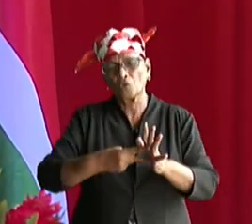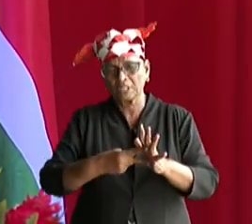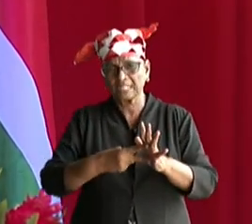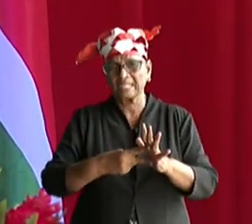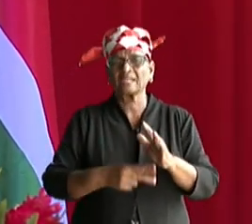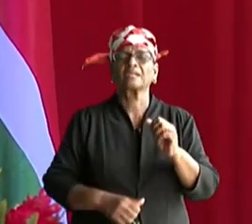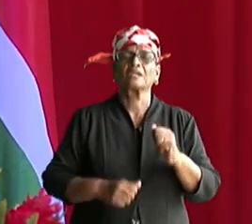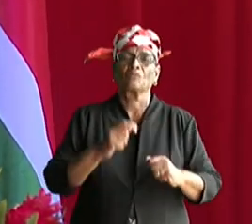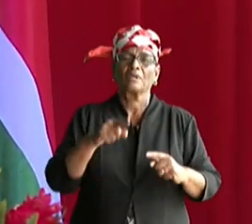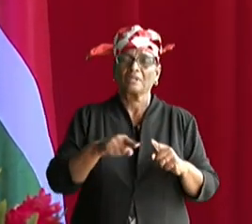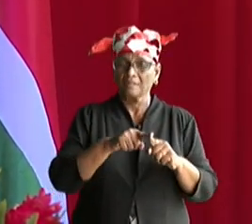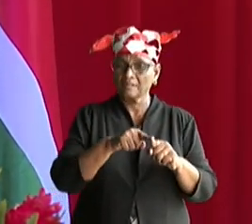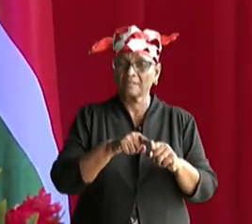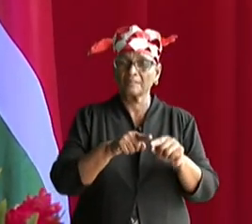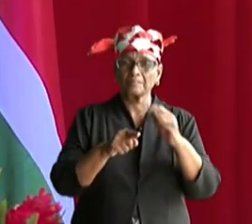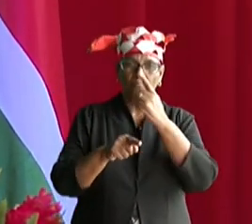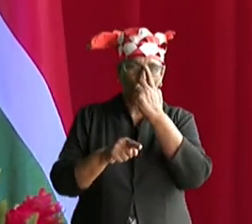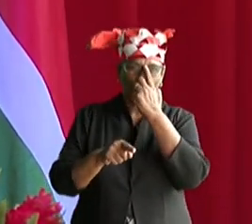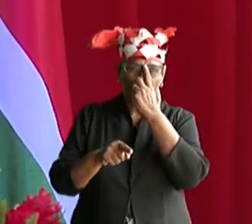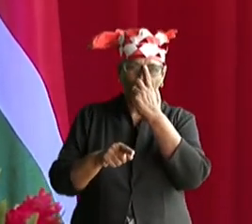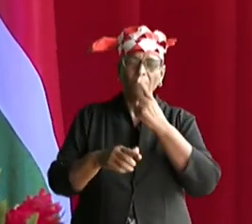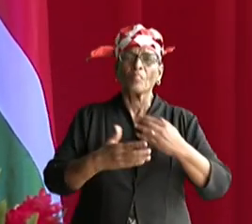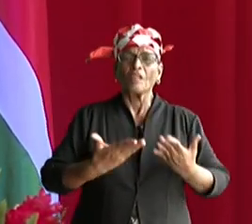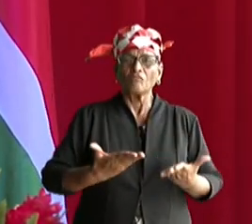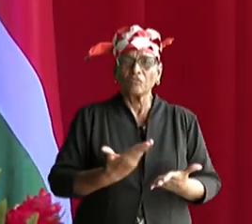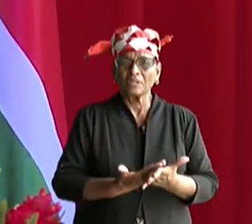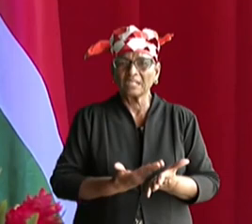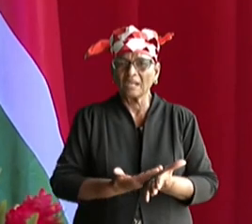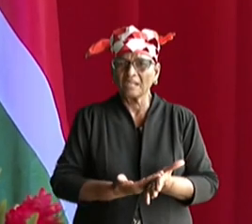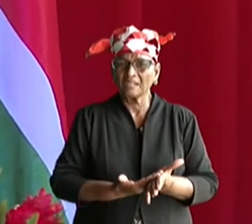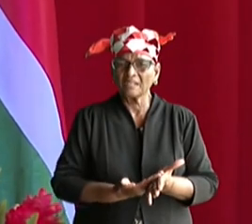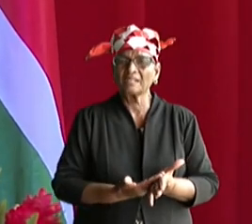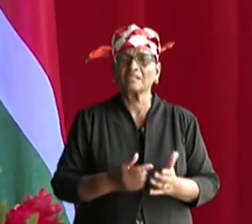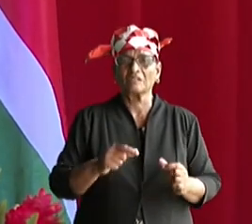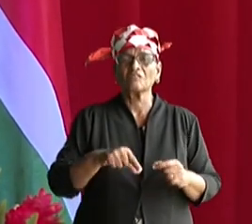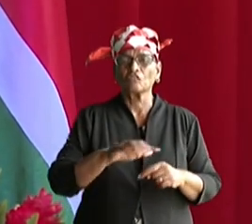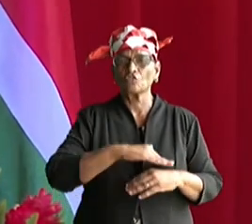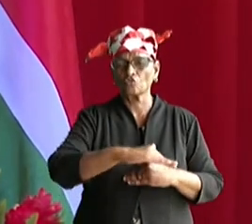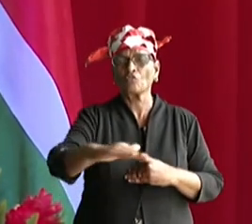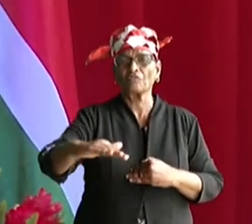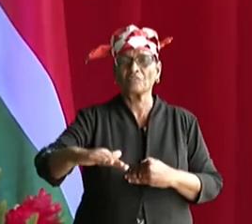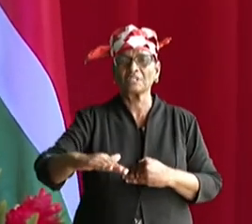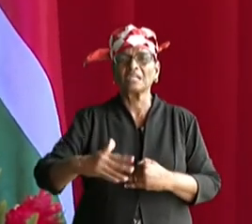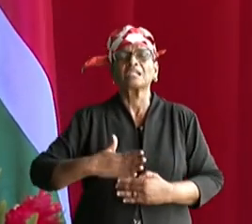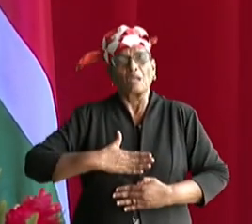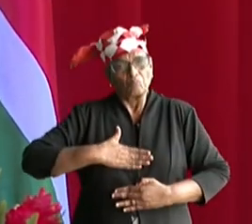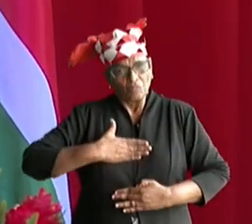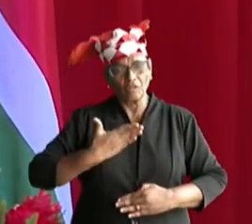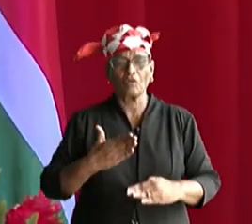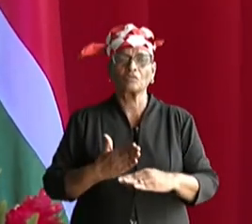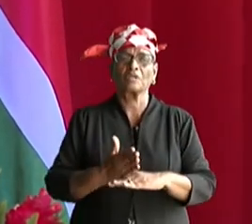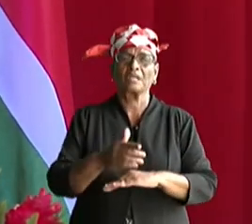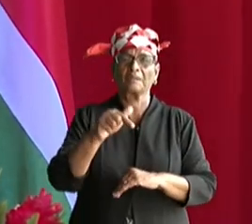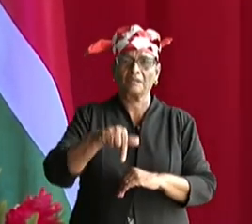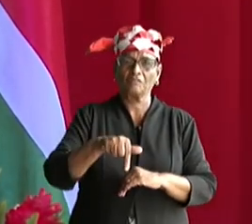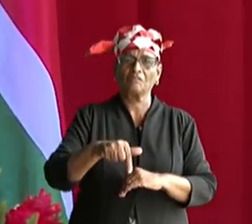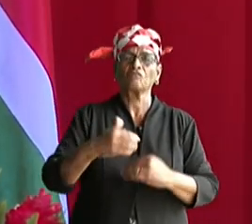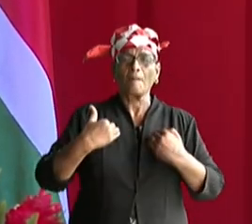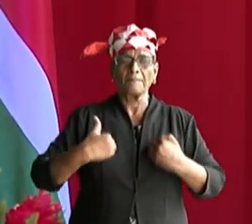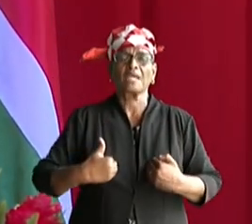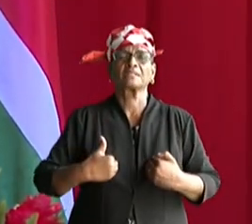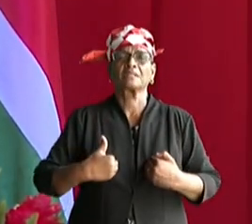independence, and with it, for the legal certainty that belongs rightly to our people,